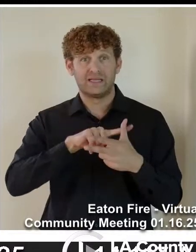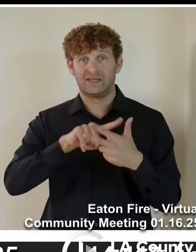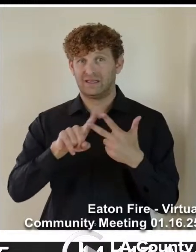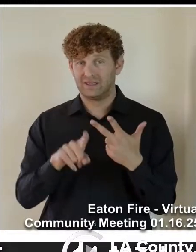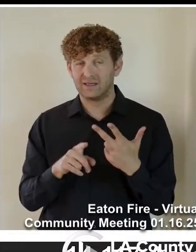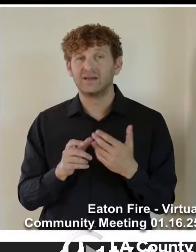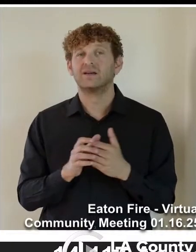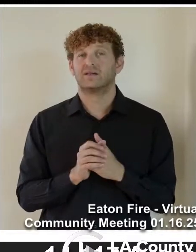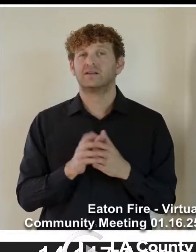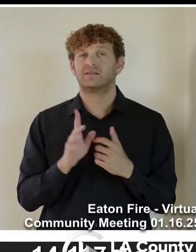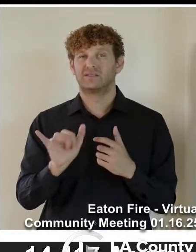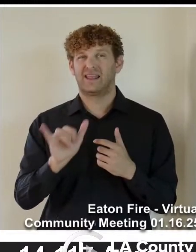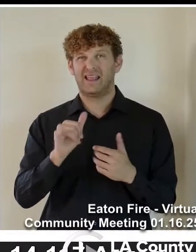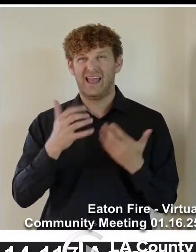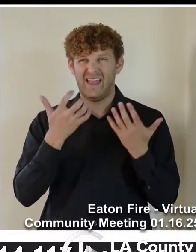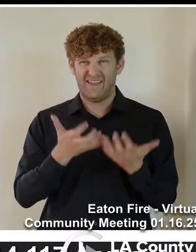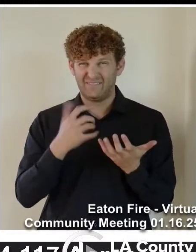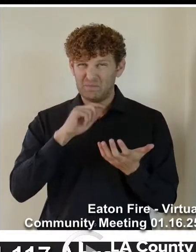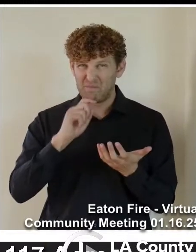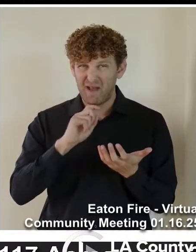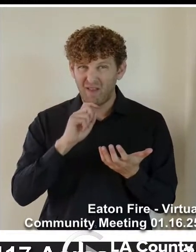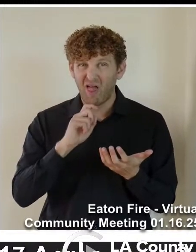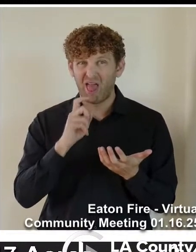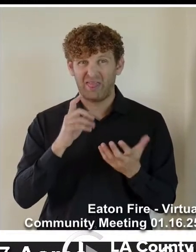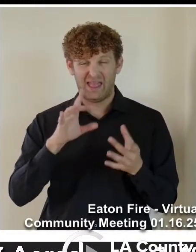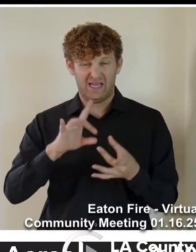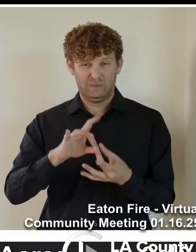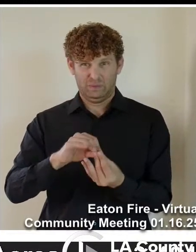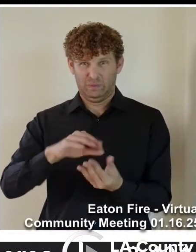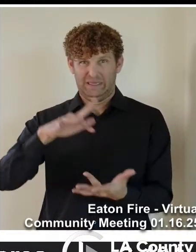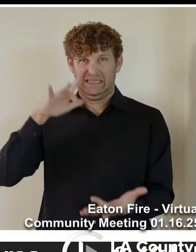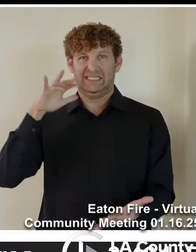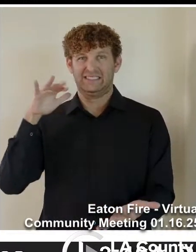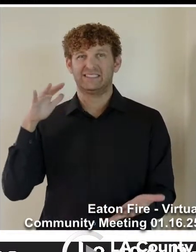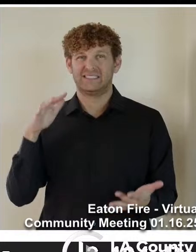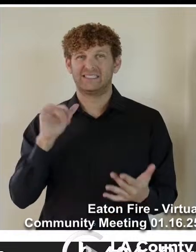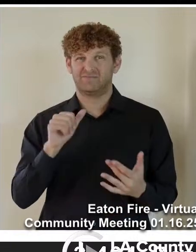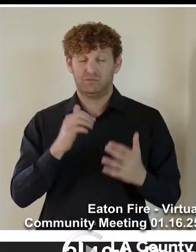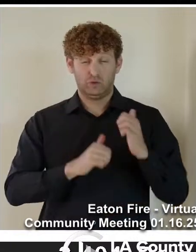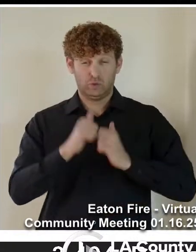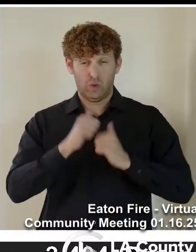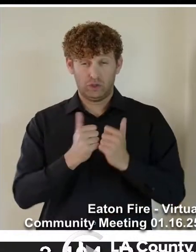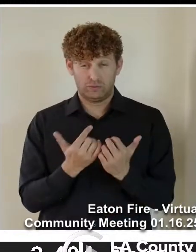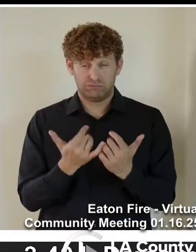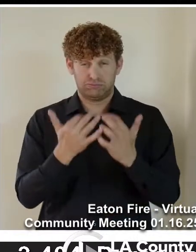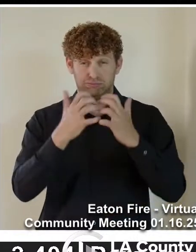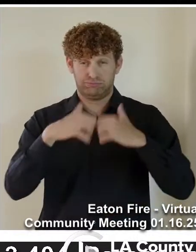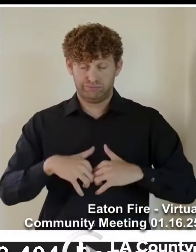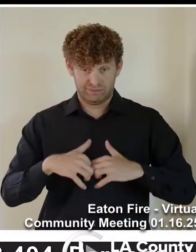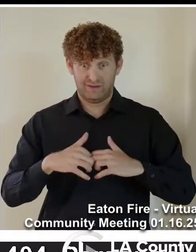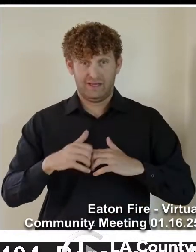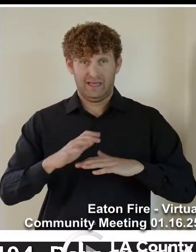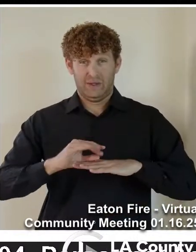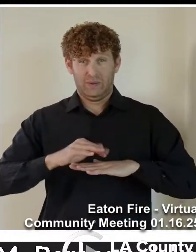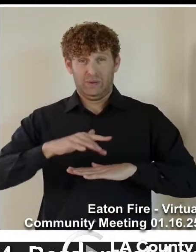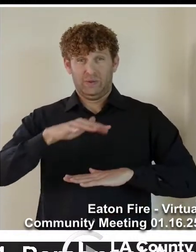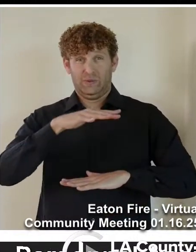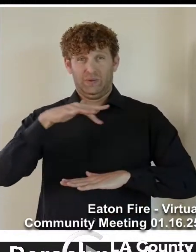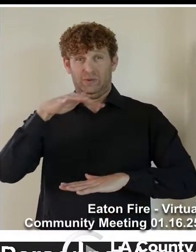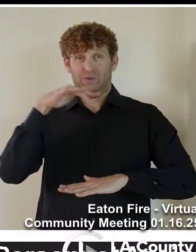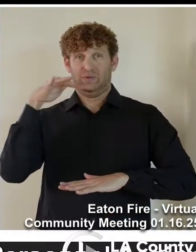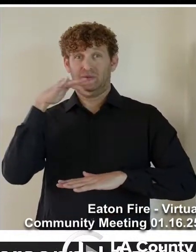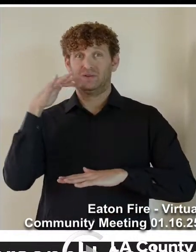These materials are released into the ash and debris when structures burn and pose a risk to public health, animals, and the environment if inhaled or